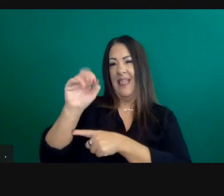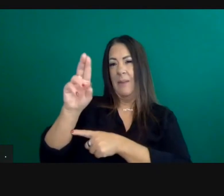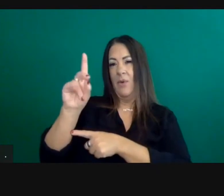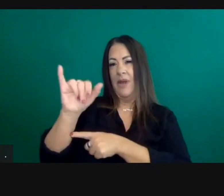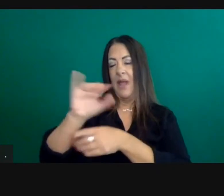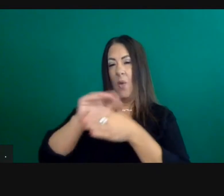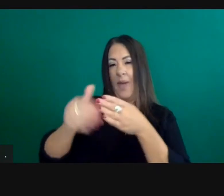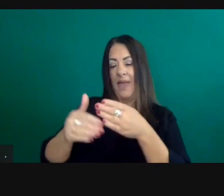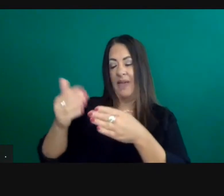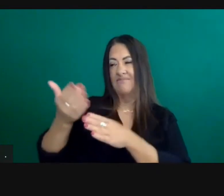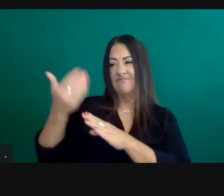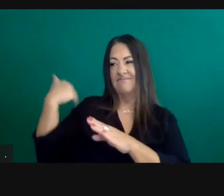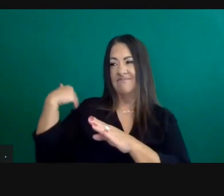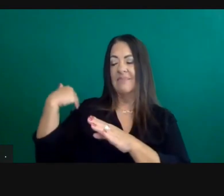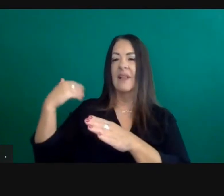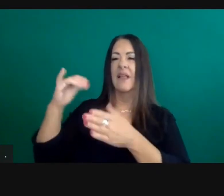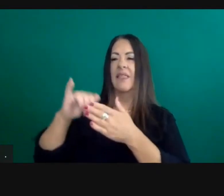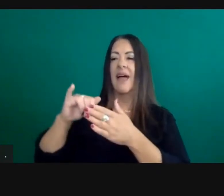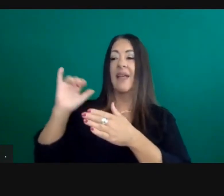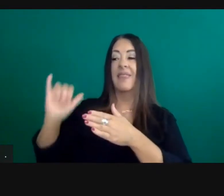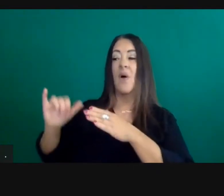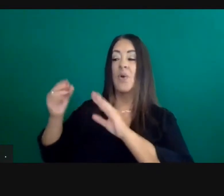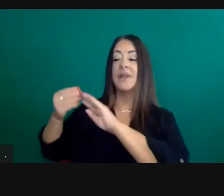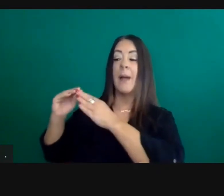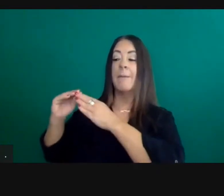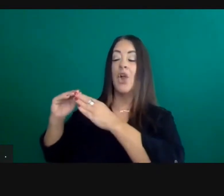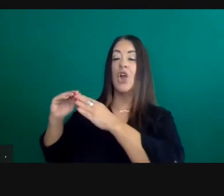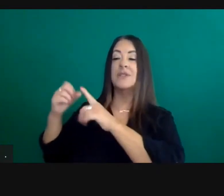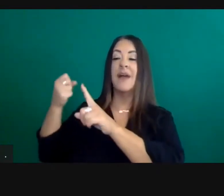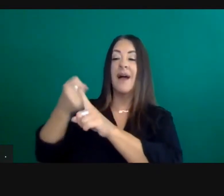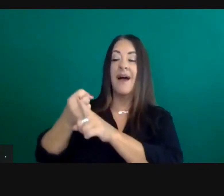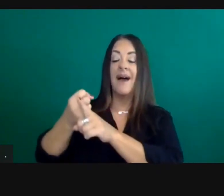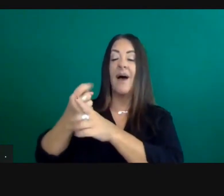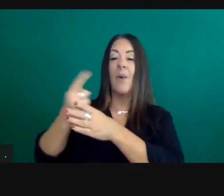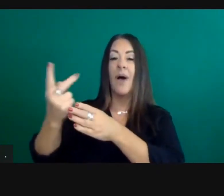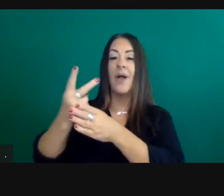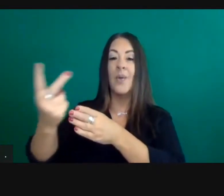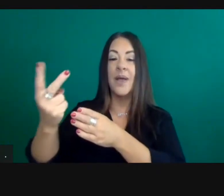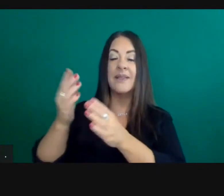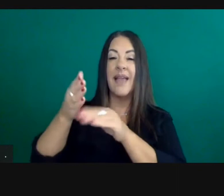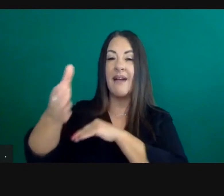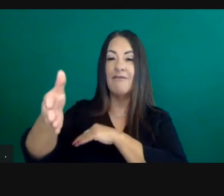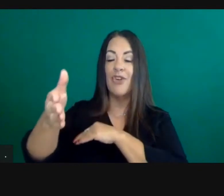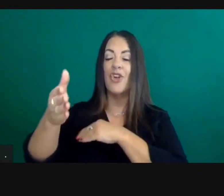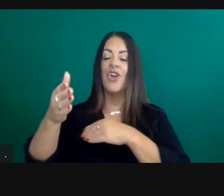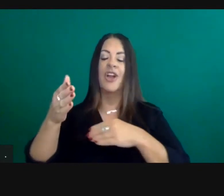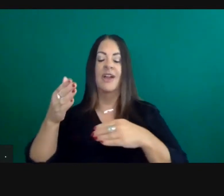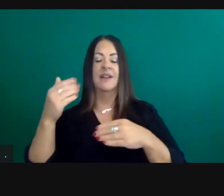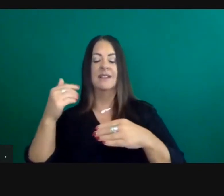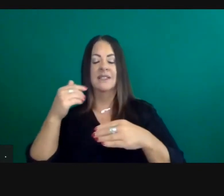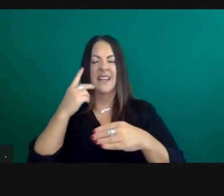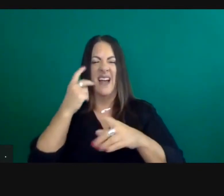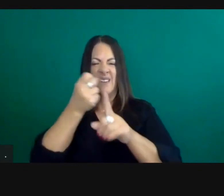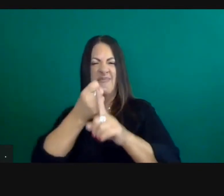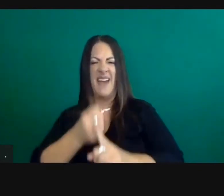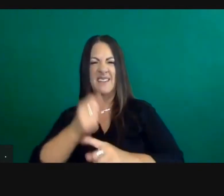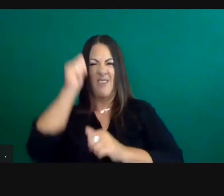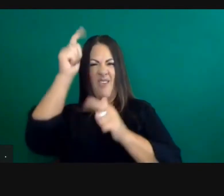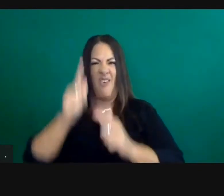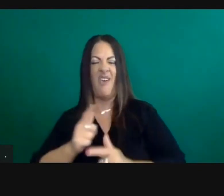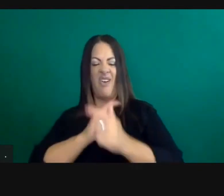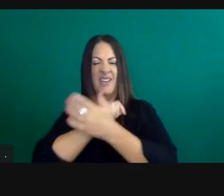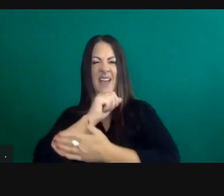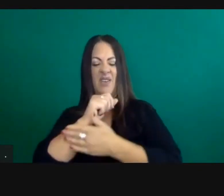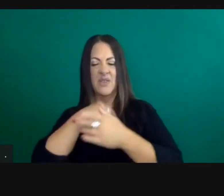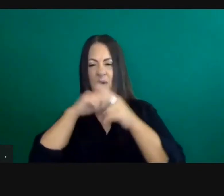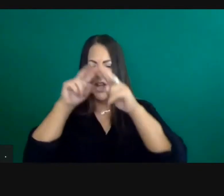a number of proof points that this is indeed a simpler way to communicate and work with our counties and frankly